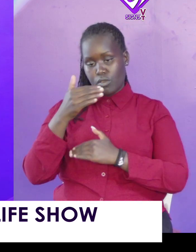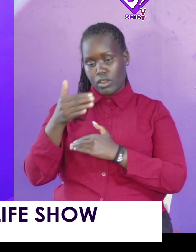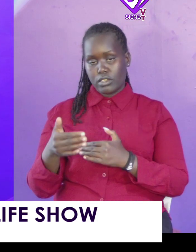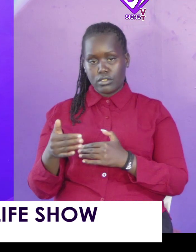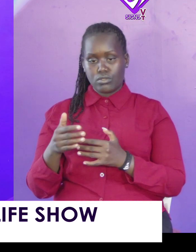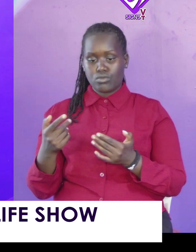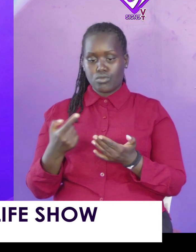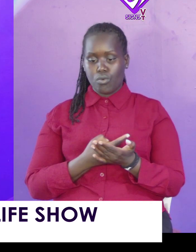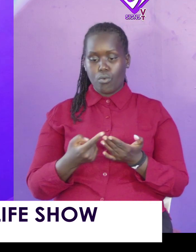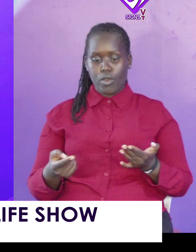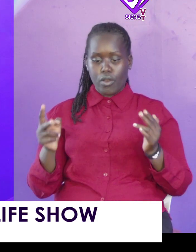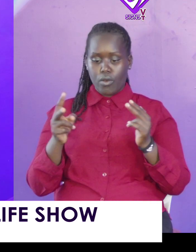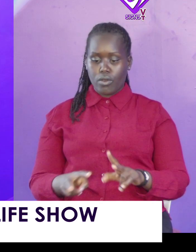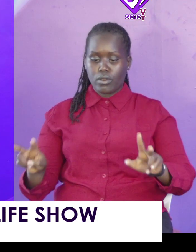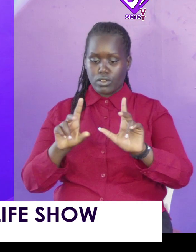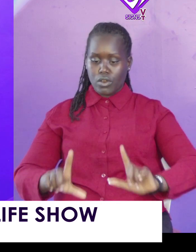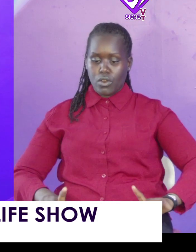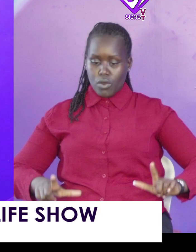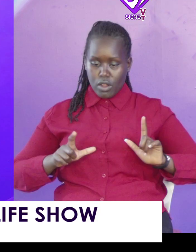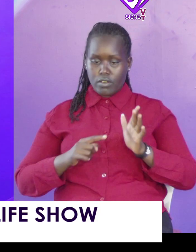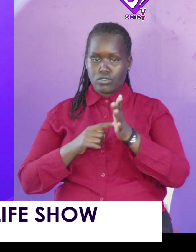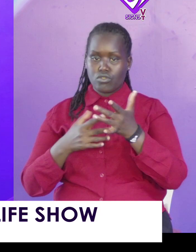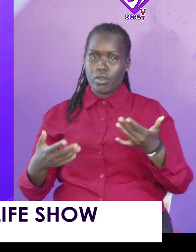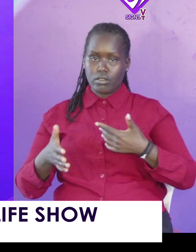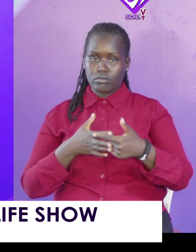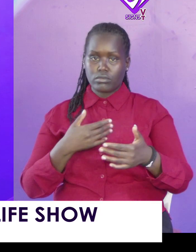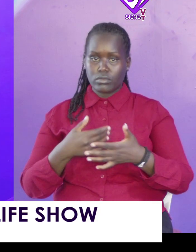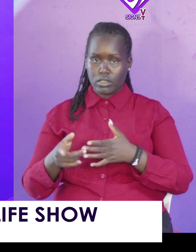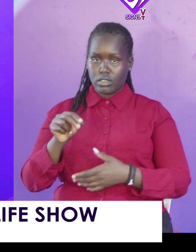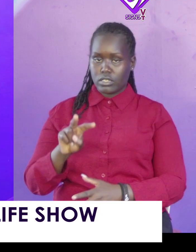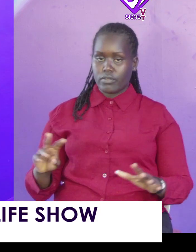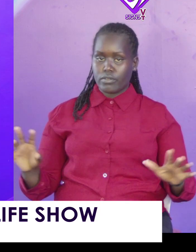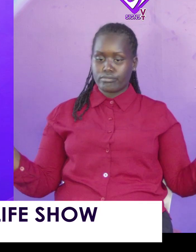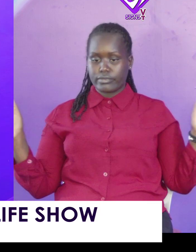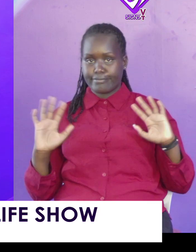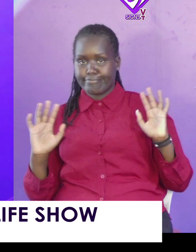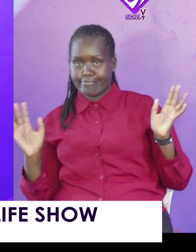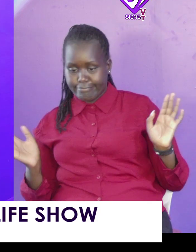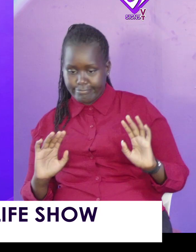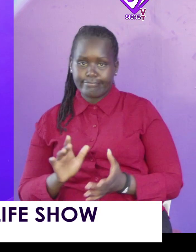on the Treasures of Life show here at Science TV. Bye-bye.